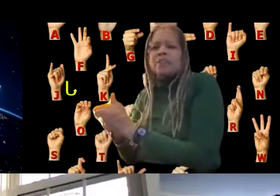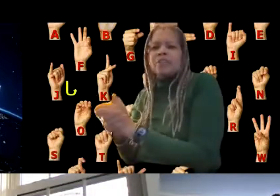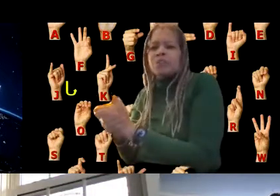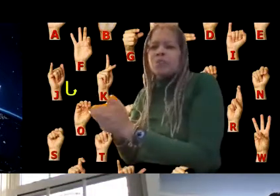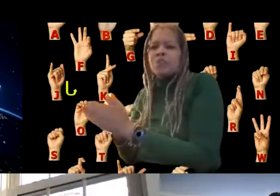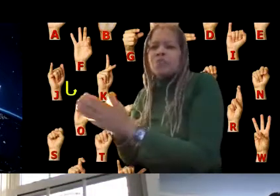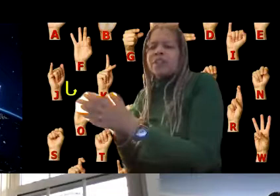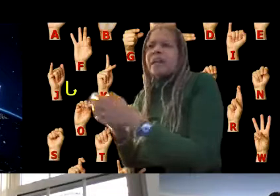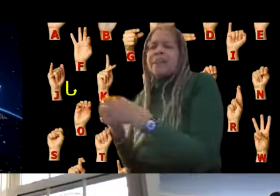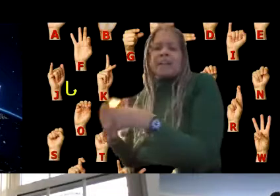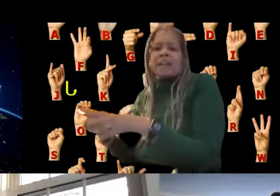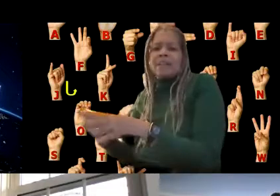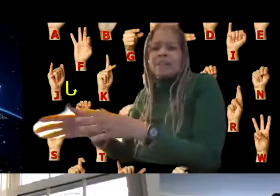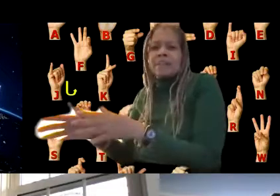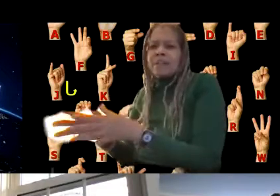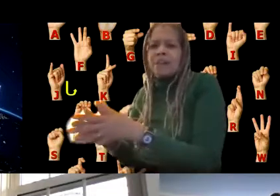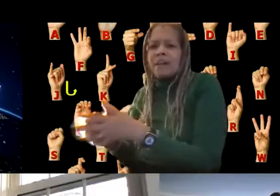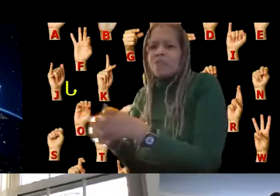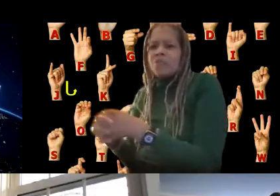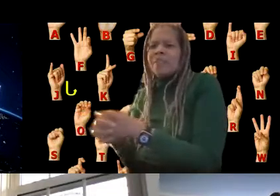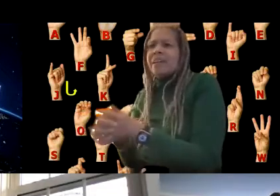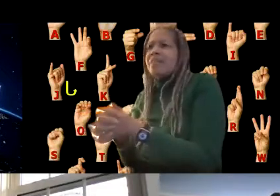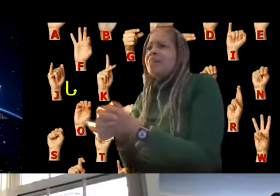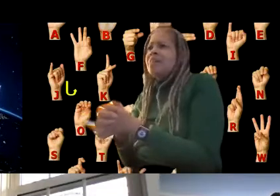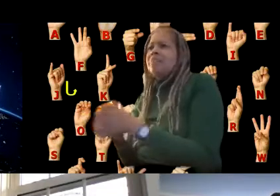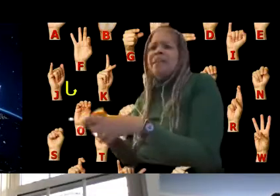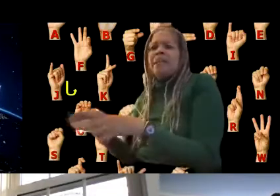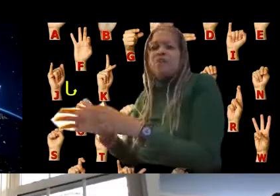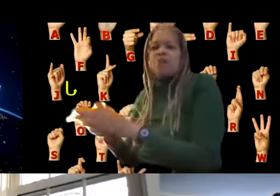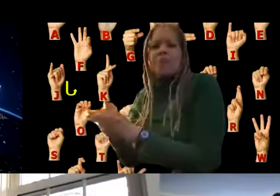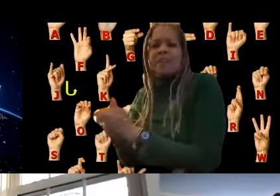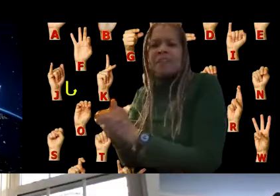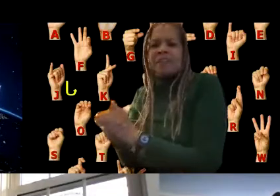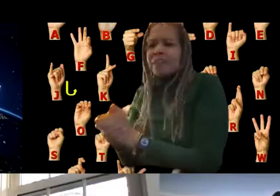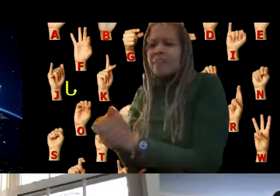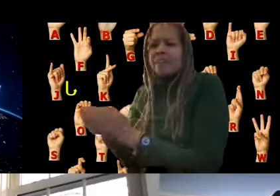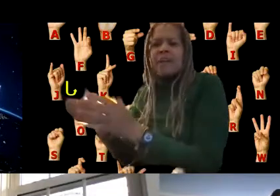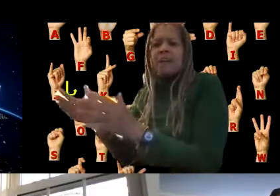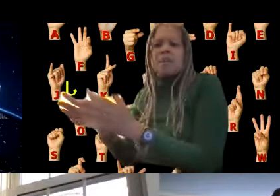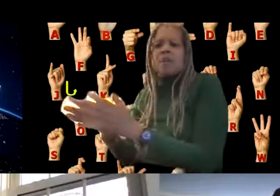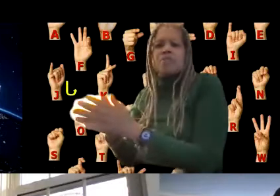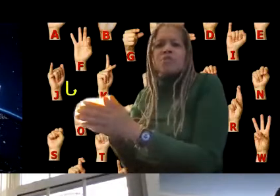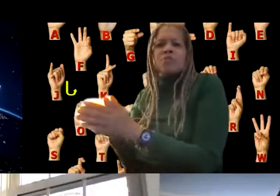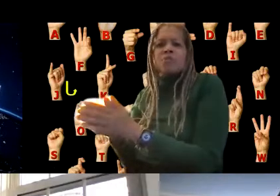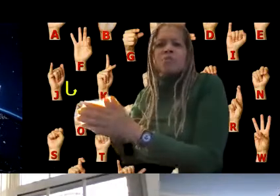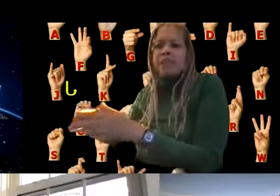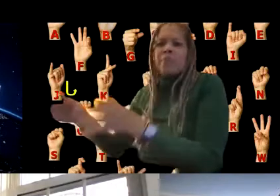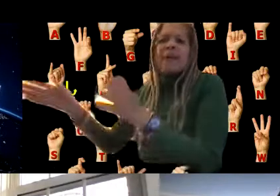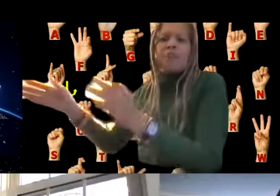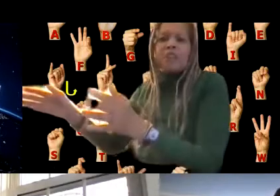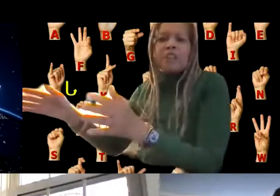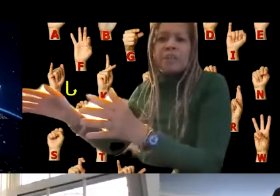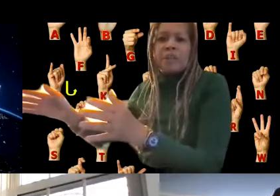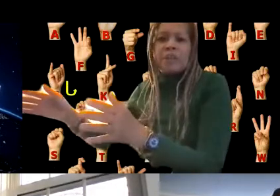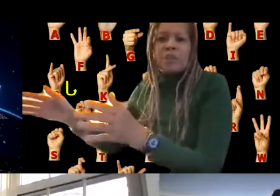think I told Drew this the other day. I had a conversation with Dan many years ago about guns. And his idea is to let everybody